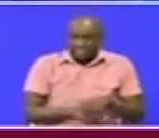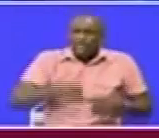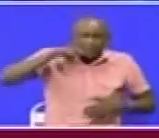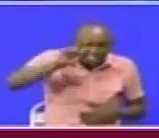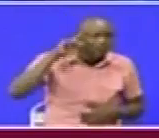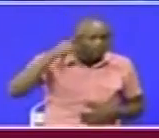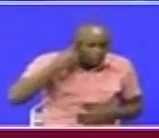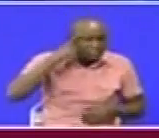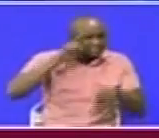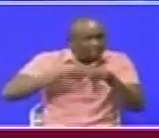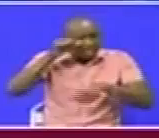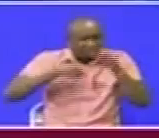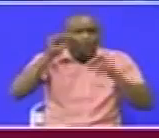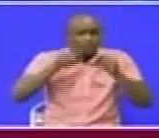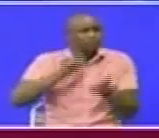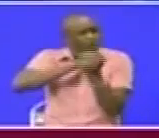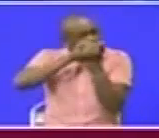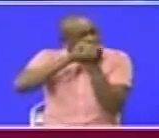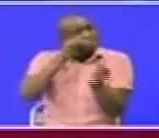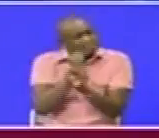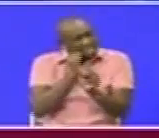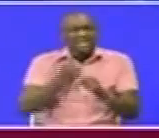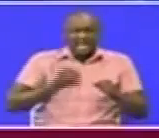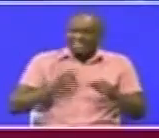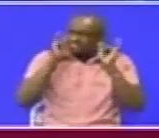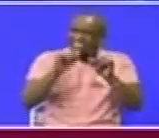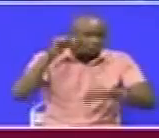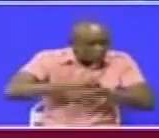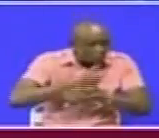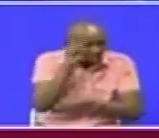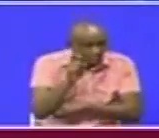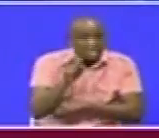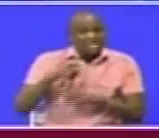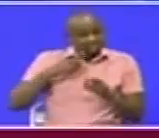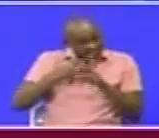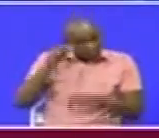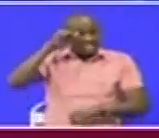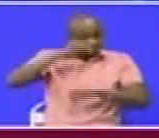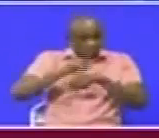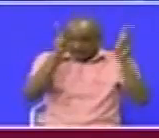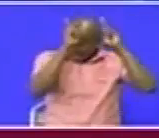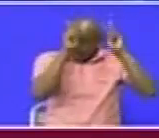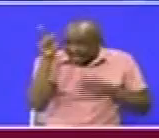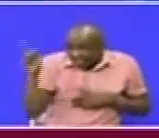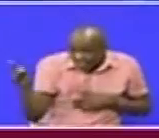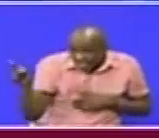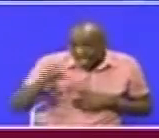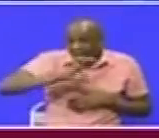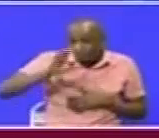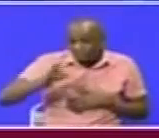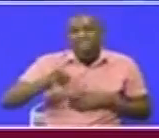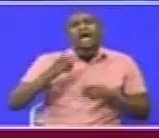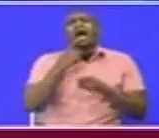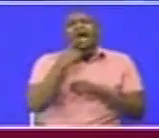ever thought that a bicycle could keep a girl in school? Well, in Mahanga Secondary School in Kakamega County, a donation